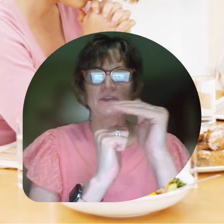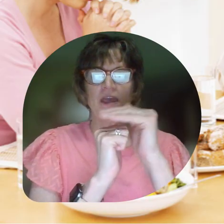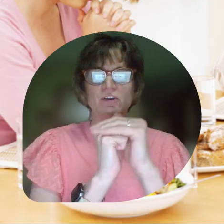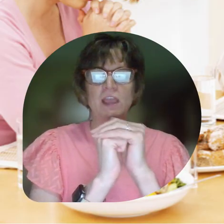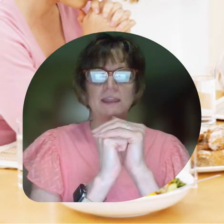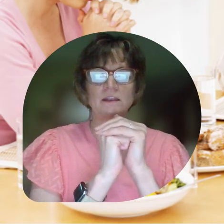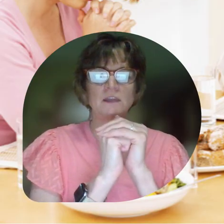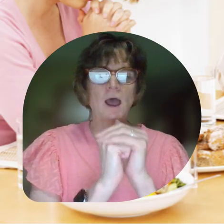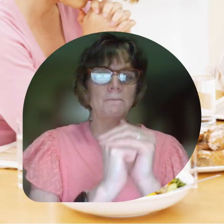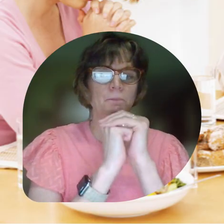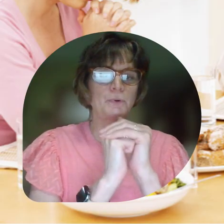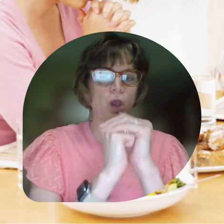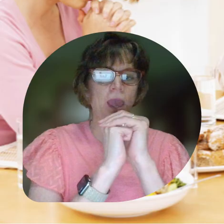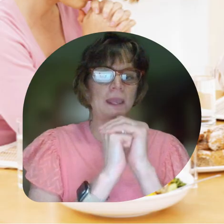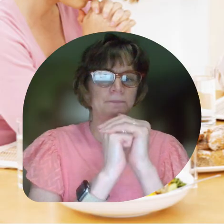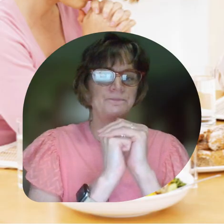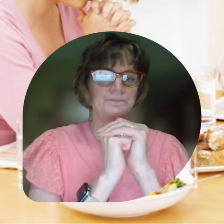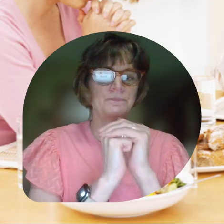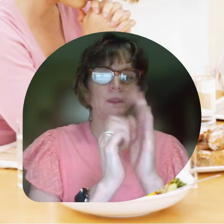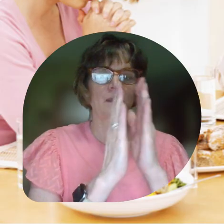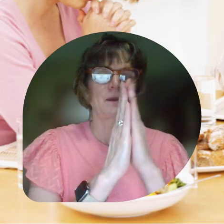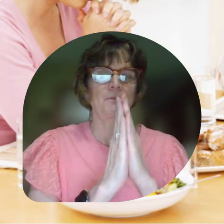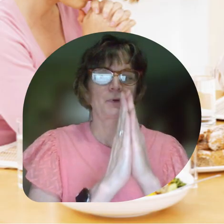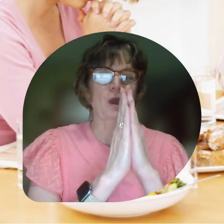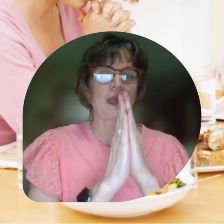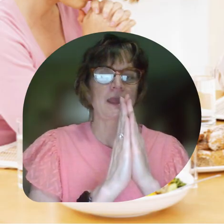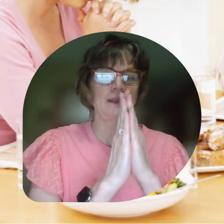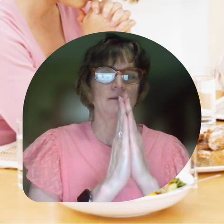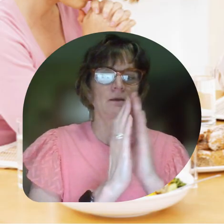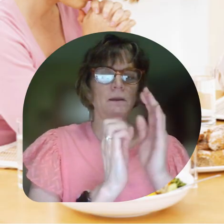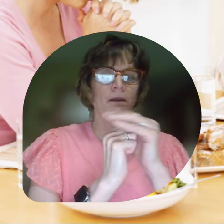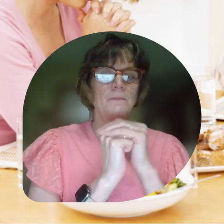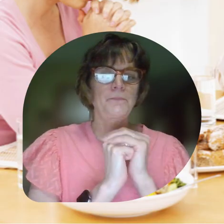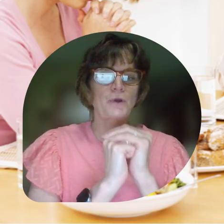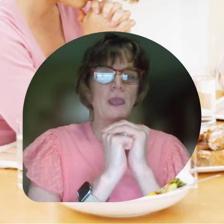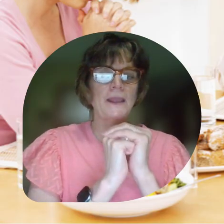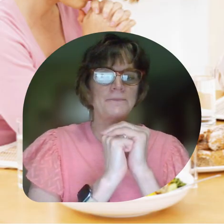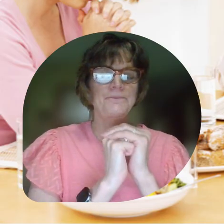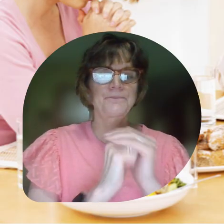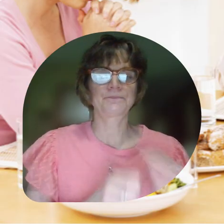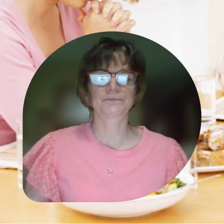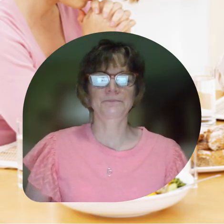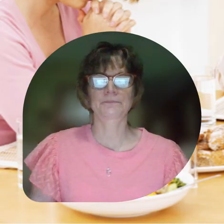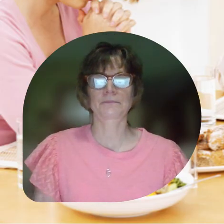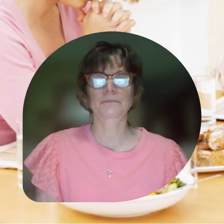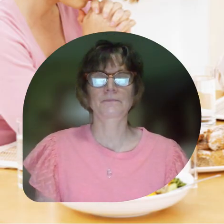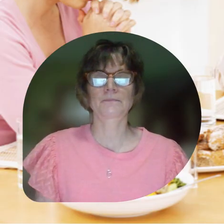put the other hand on top. Pray, pray, pray.